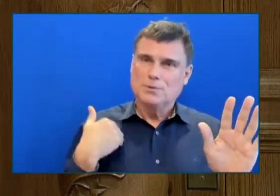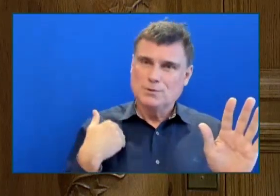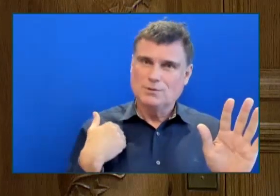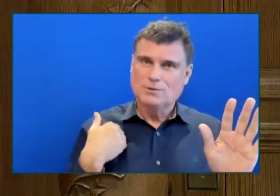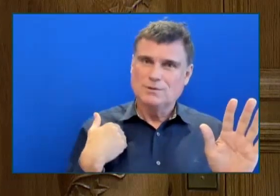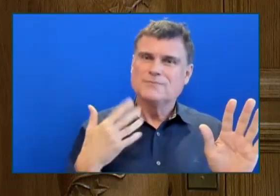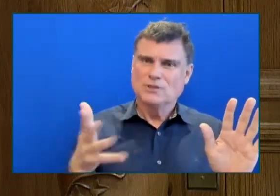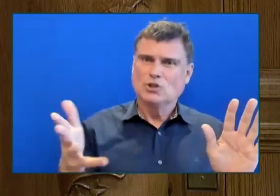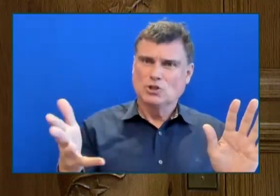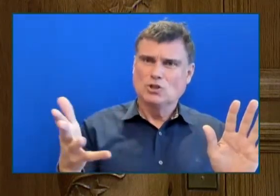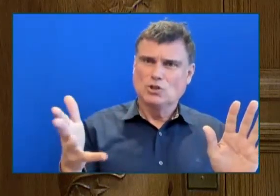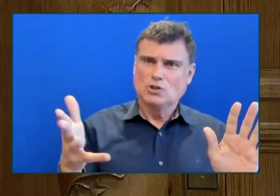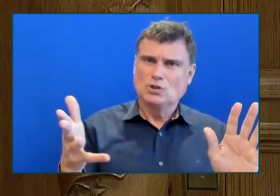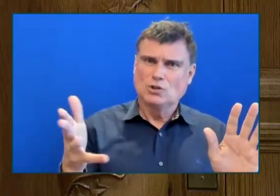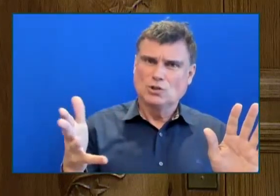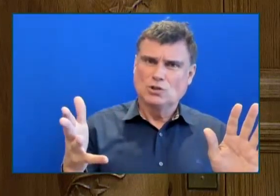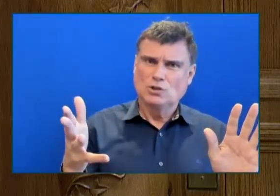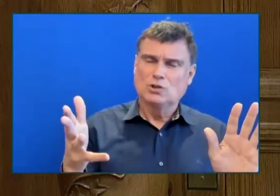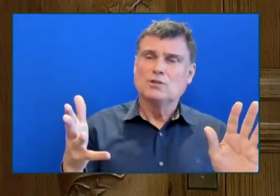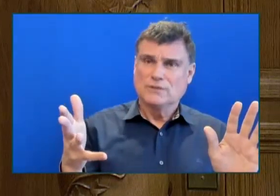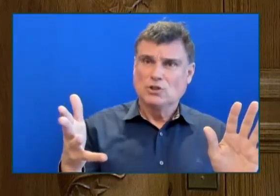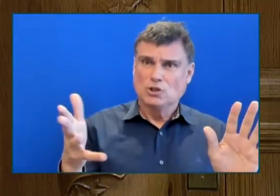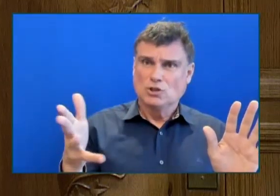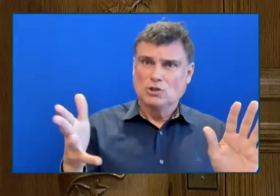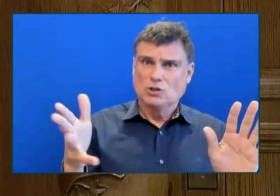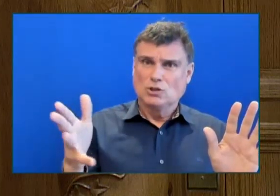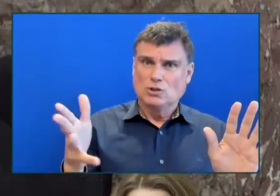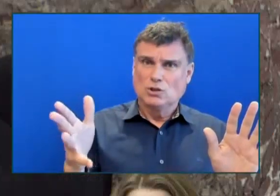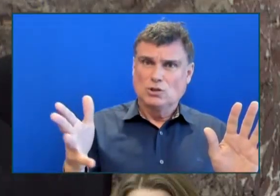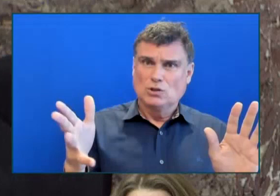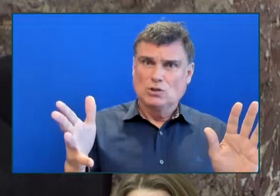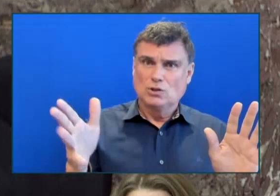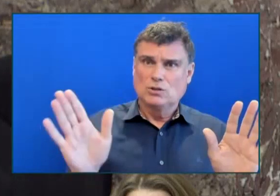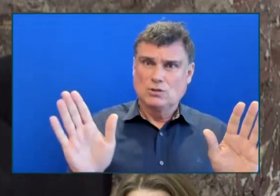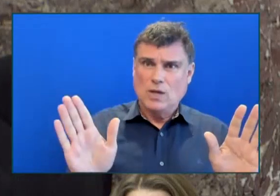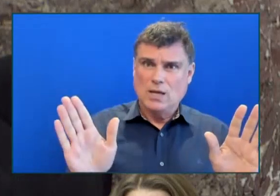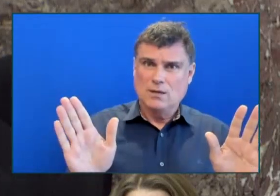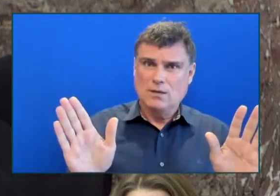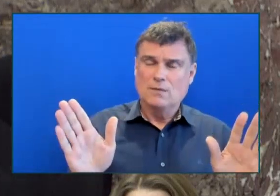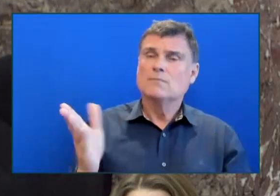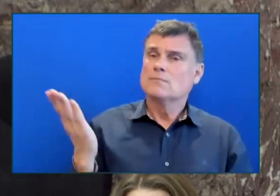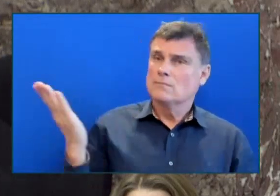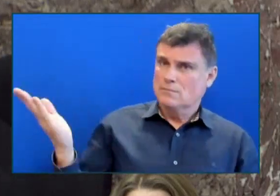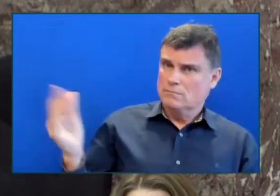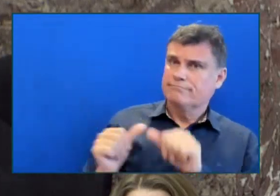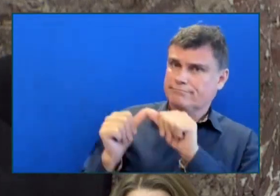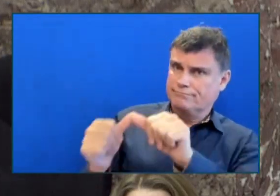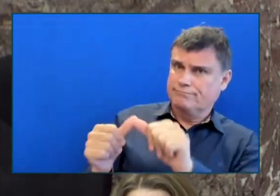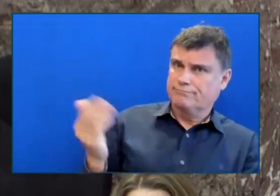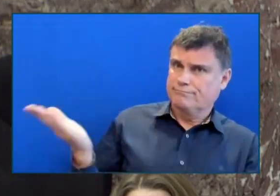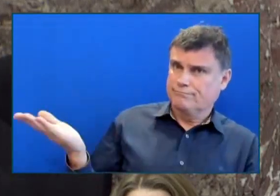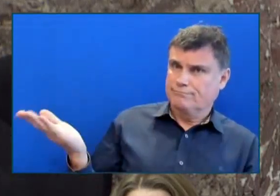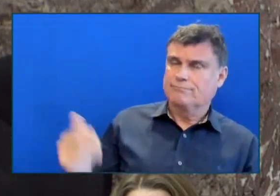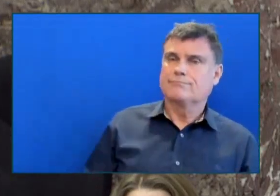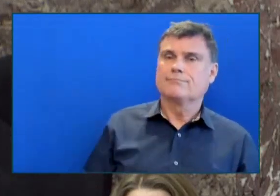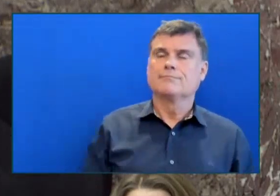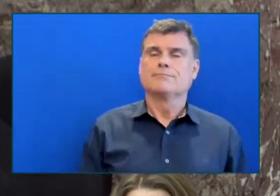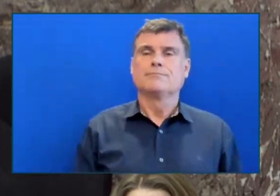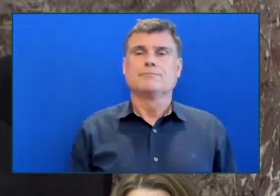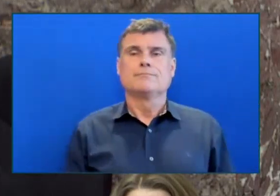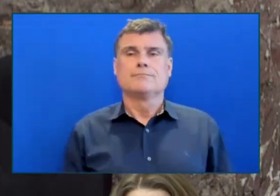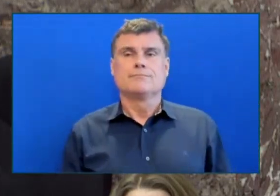Members will come to order. Members. Minister will continue. Honourable Speaker, I can tell you that